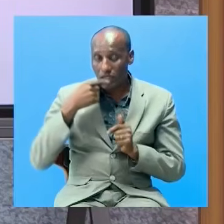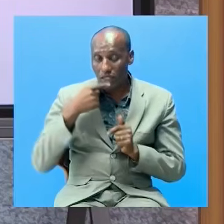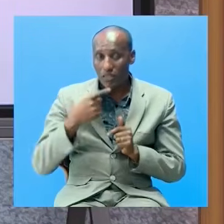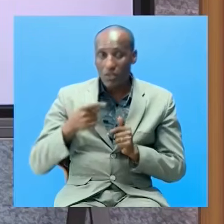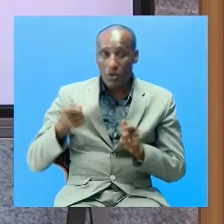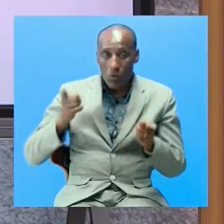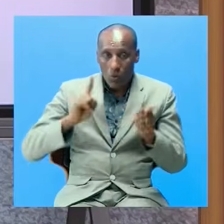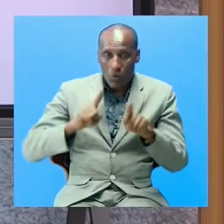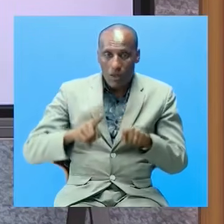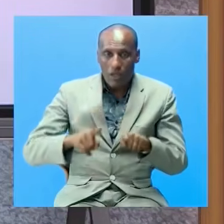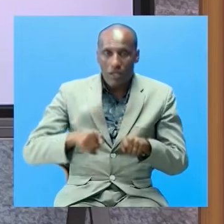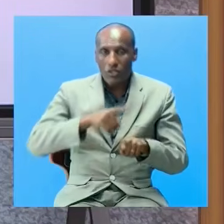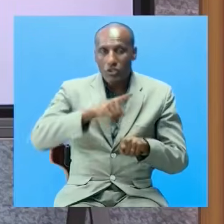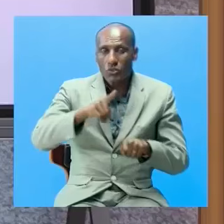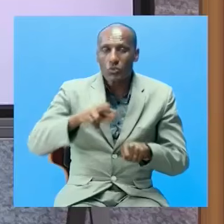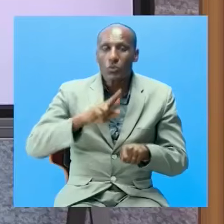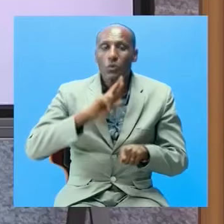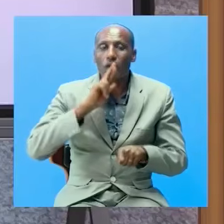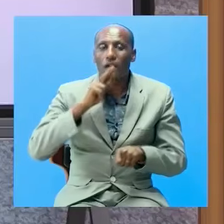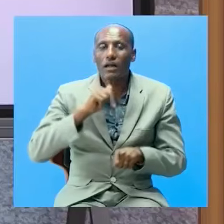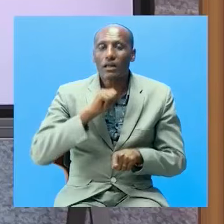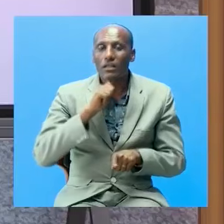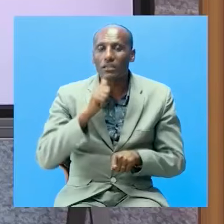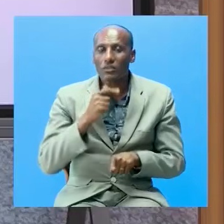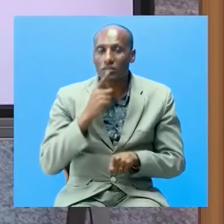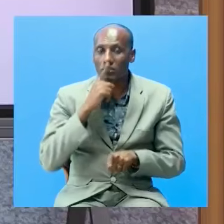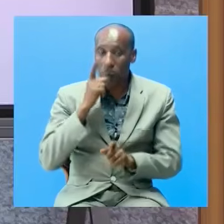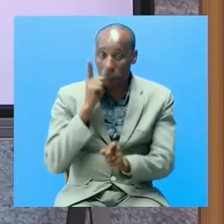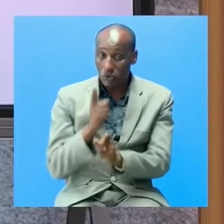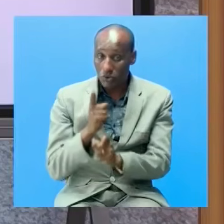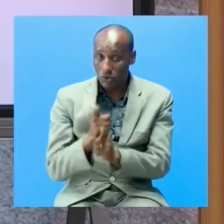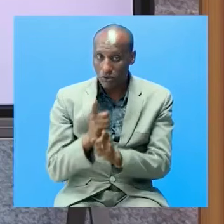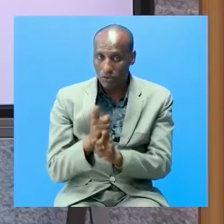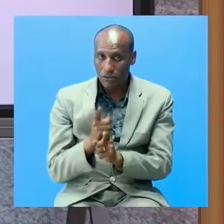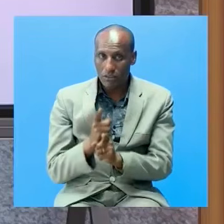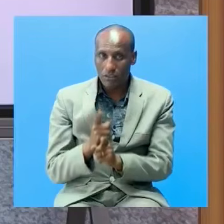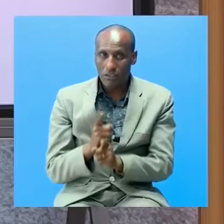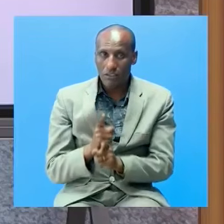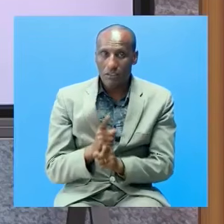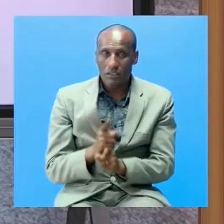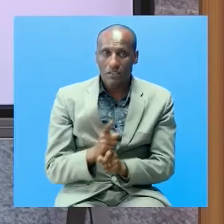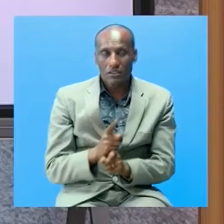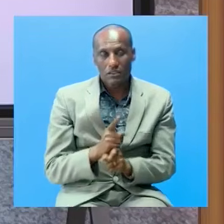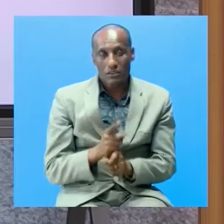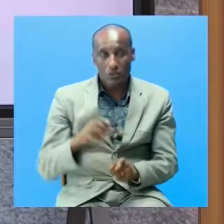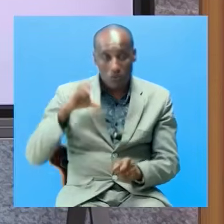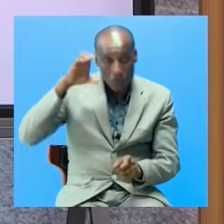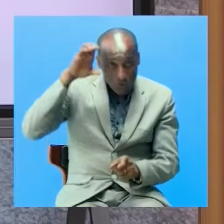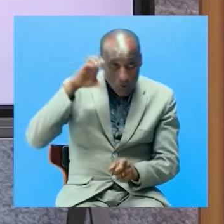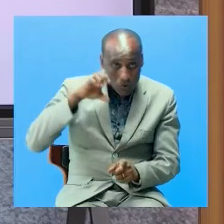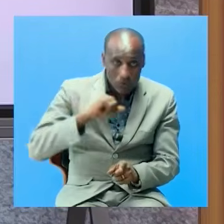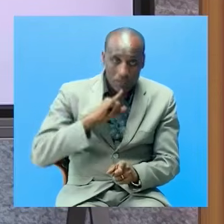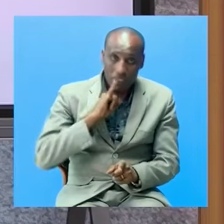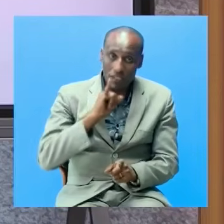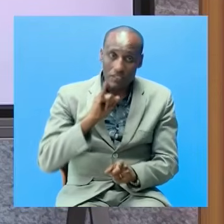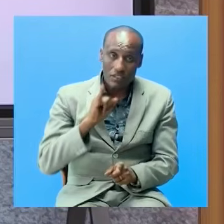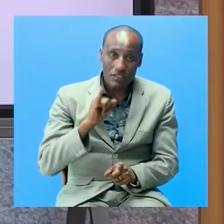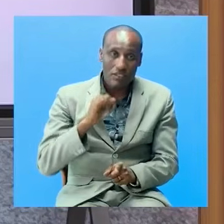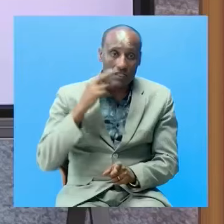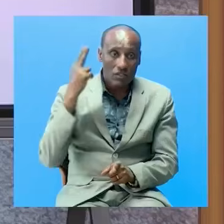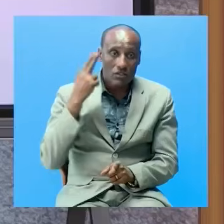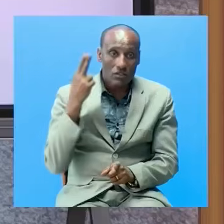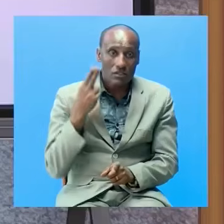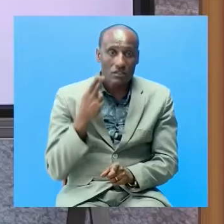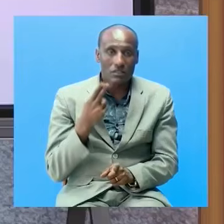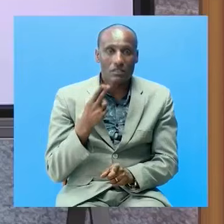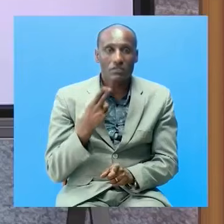say, I can't tell when you are not sure. Very good. Do you remember what we have said earlier?